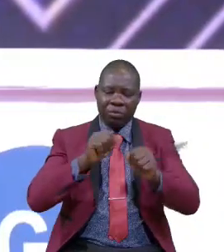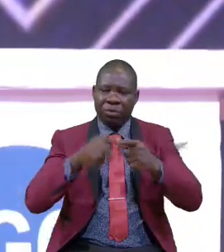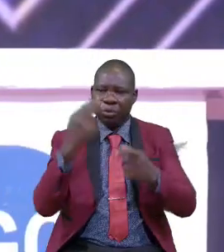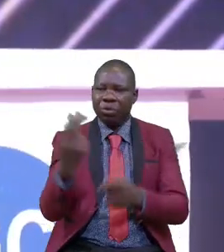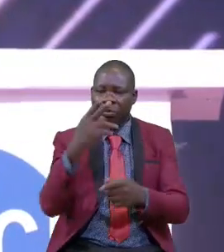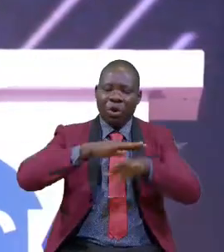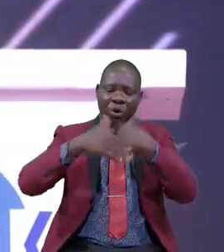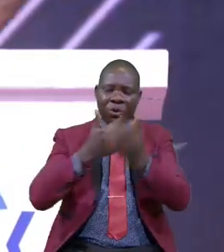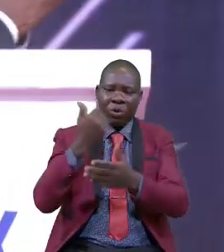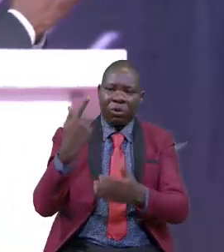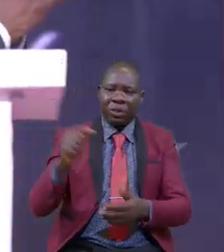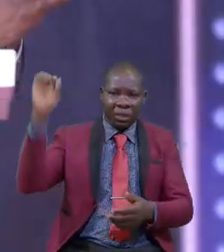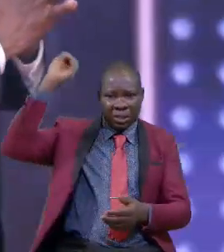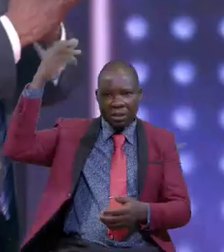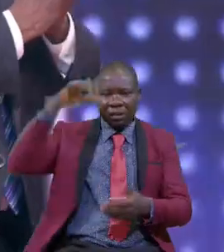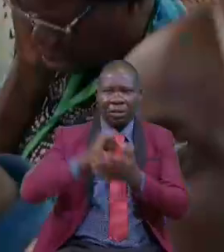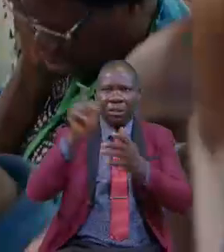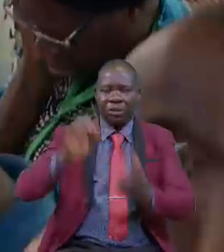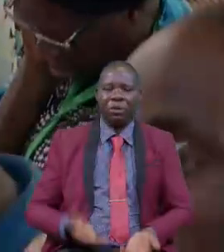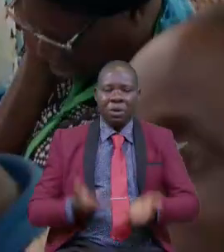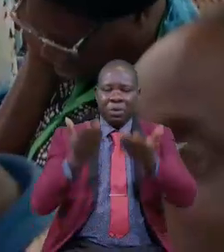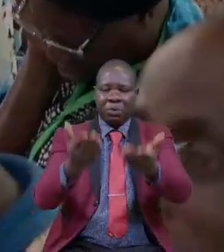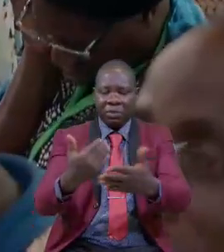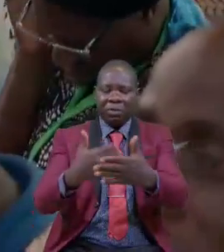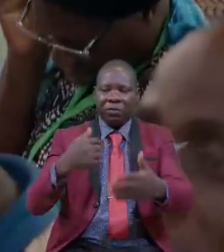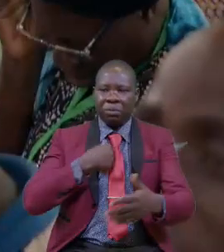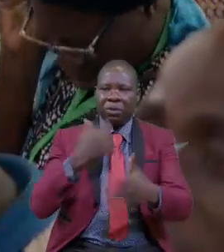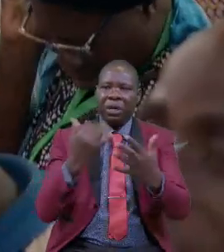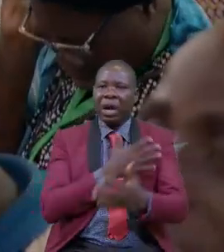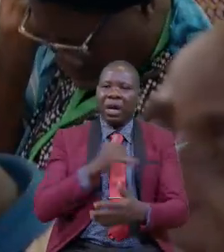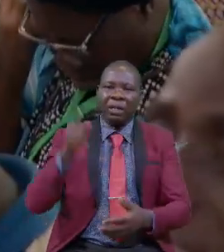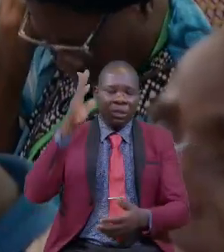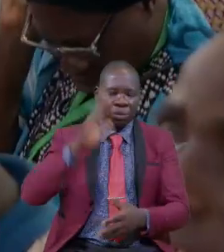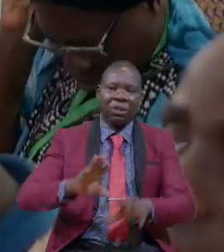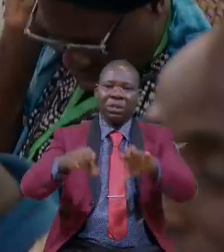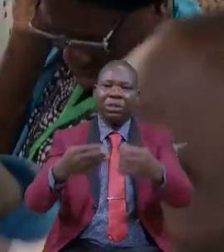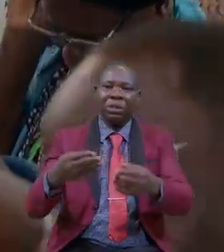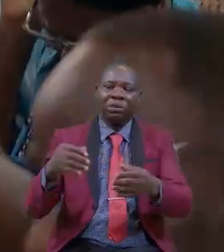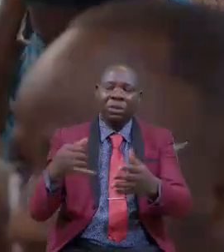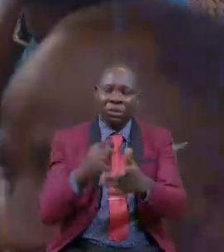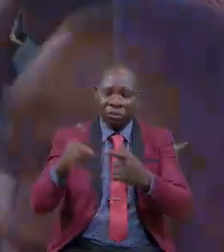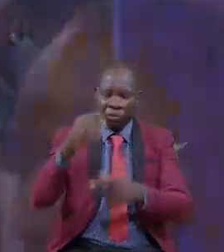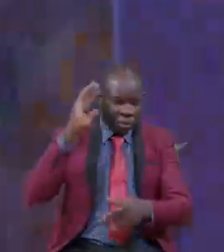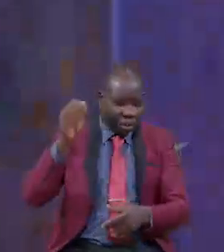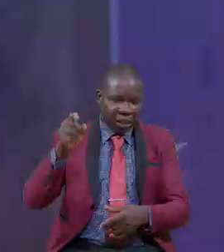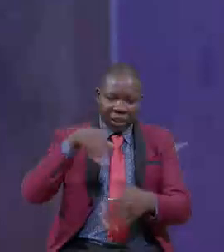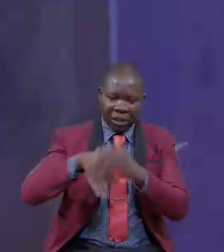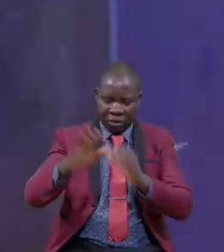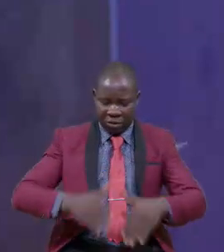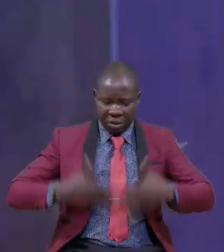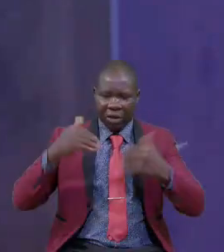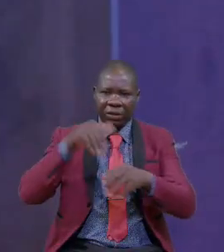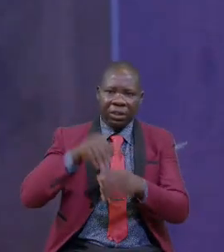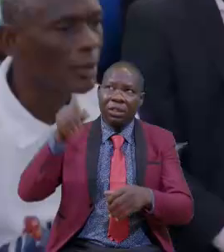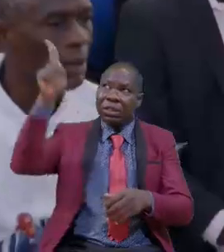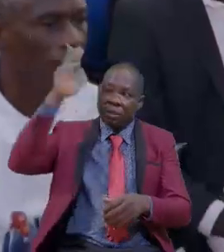me today. He will do it. In your life, he will do it. Amen. Your ministry, he